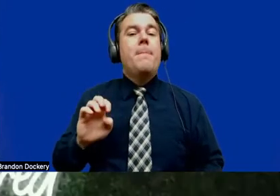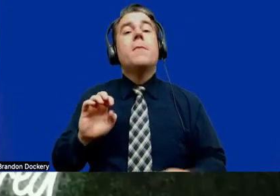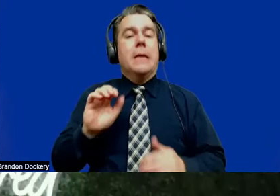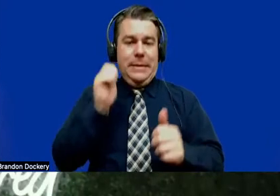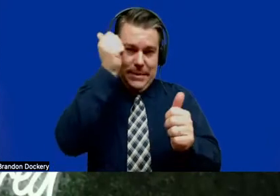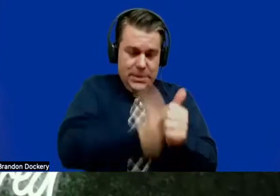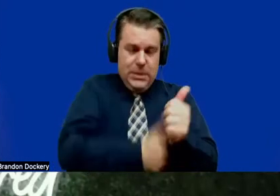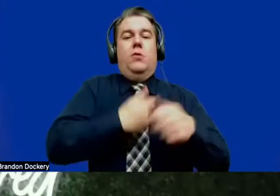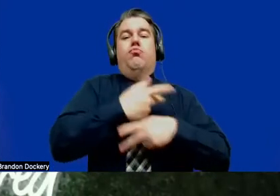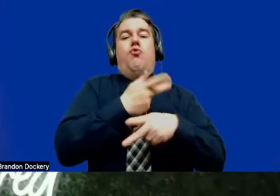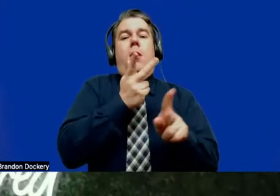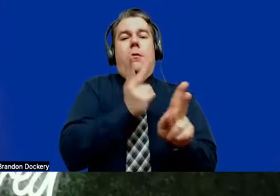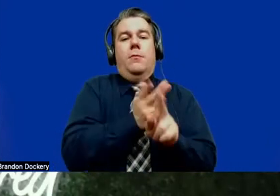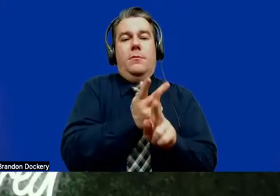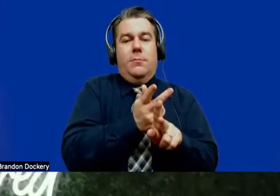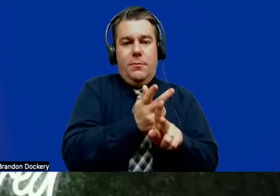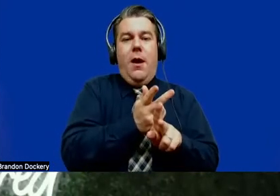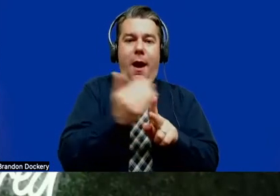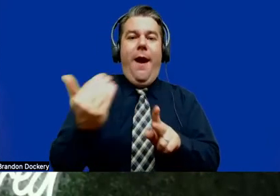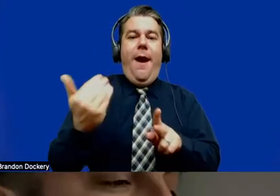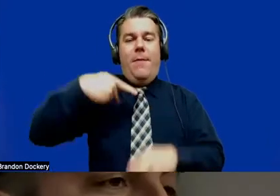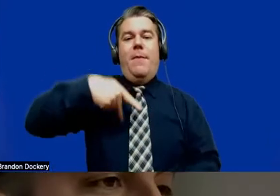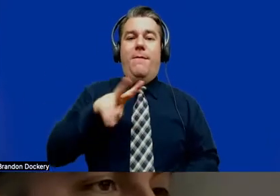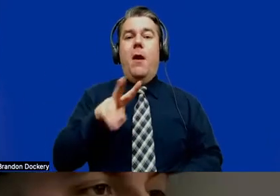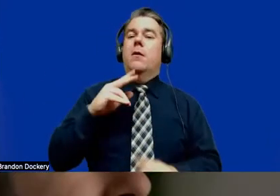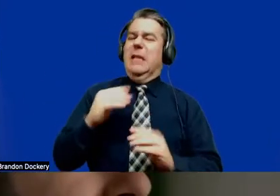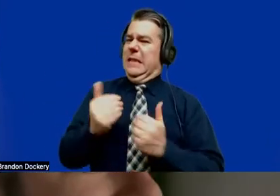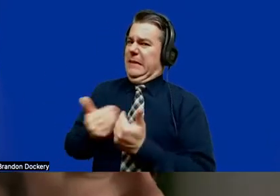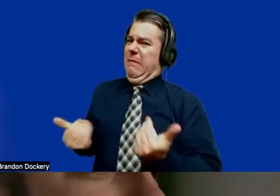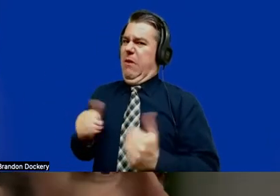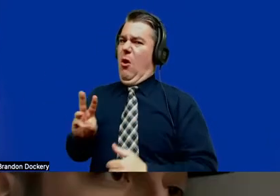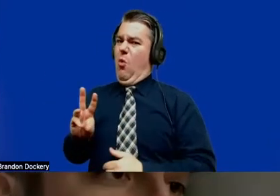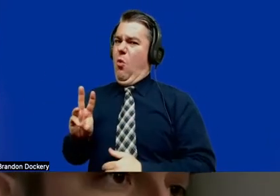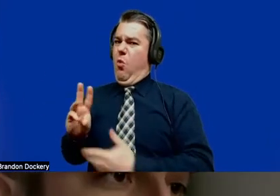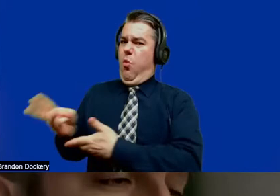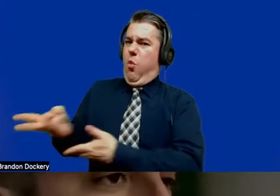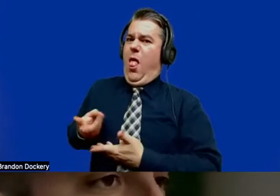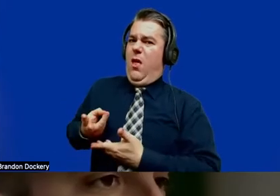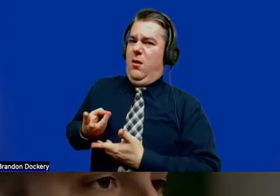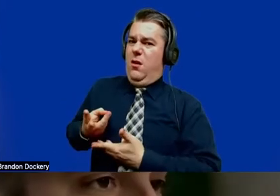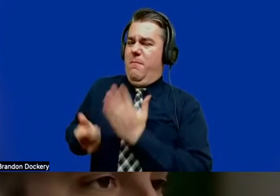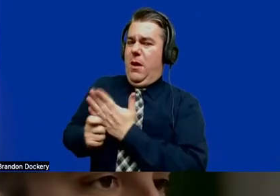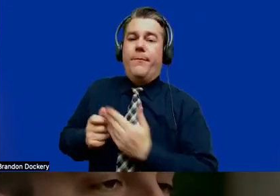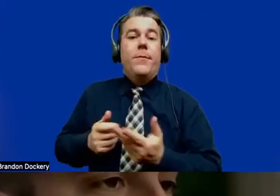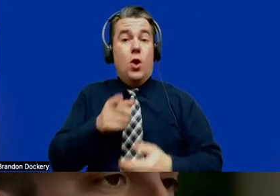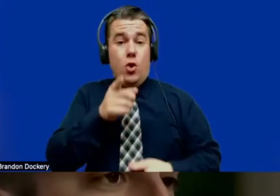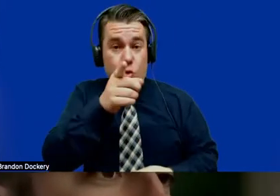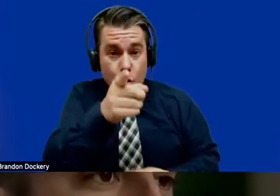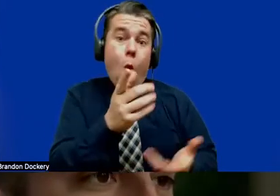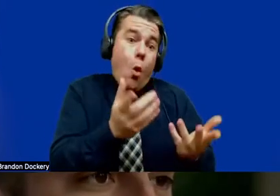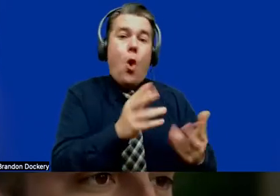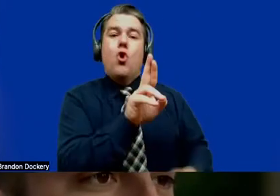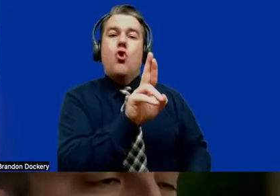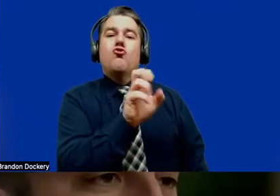that is available through Plexus, except for welcome packs. Now, when somebody that is either yourself or a retail customer uses